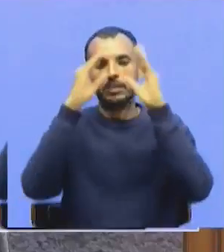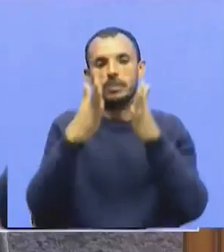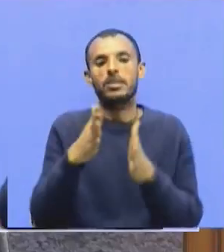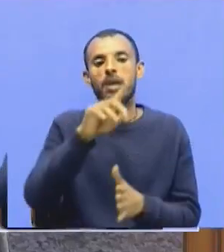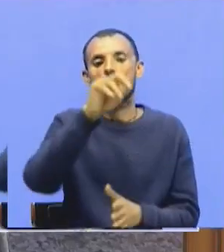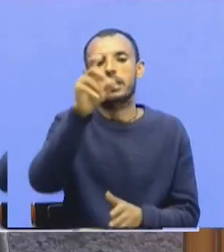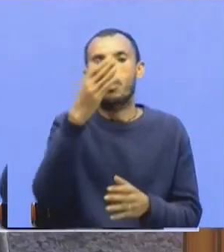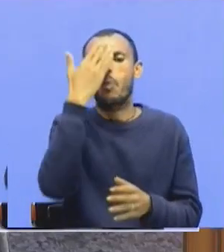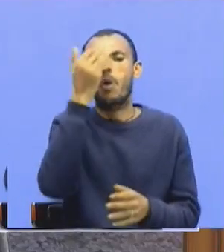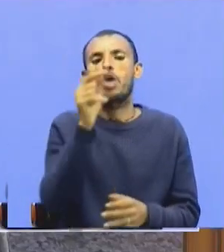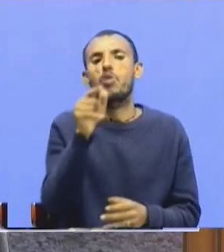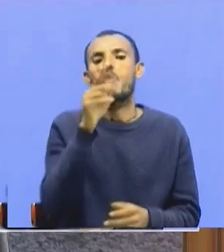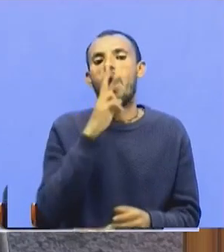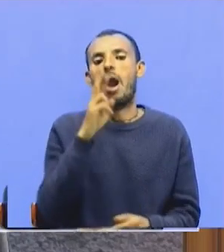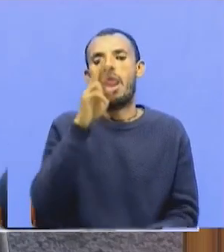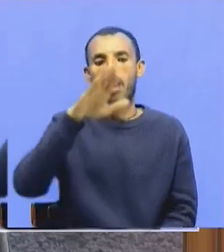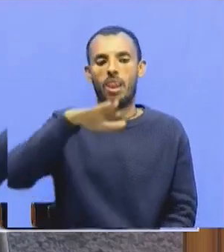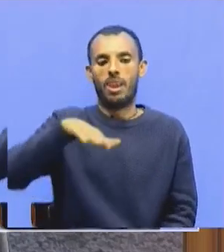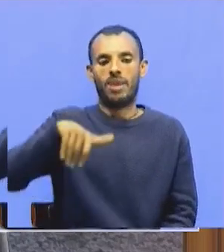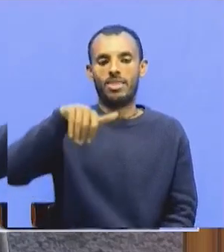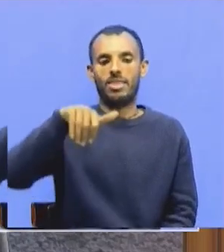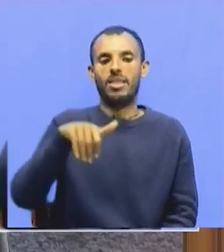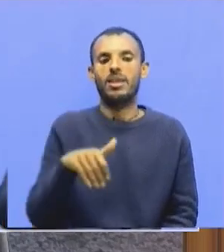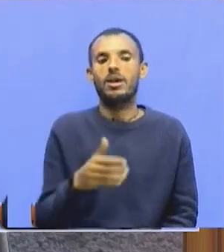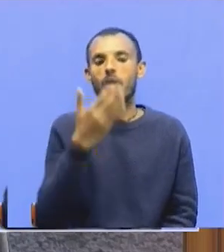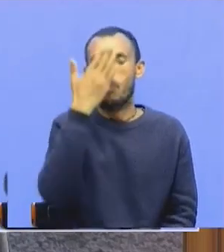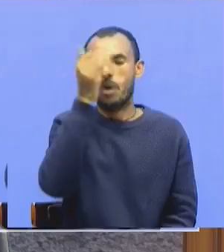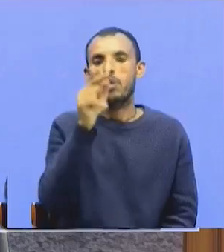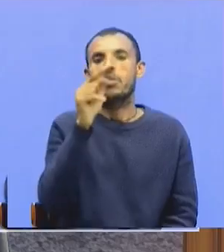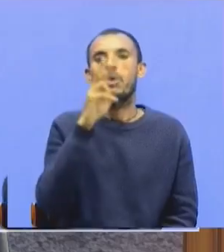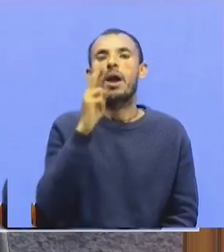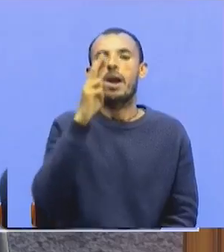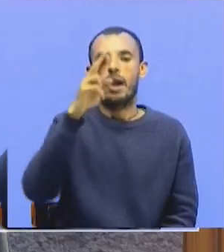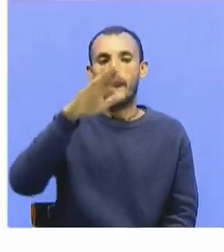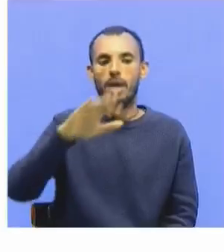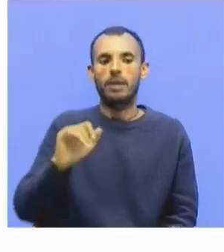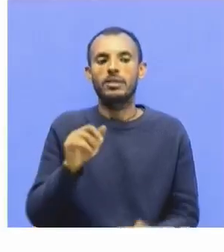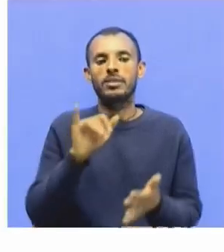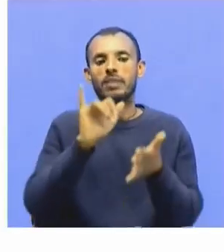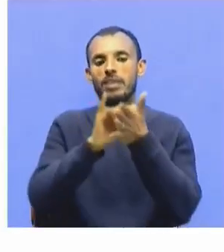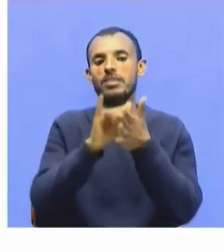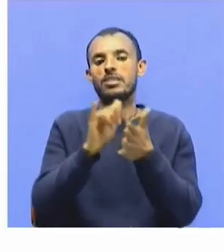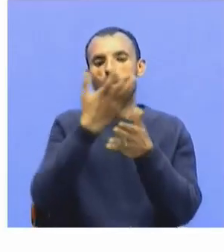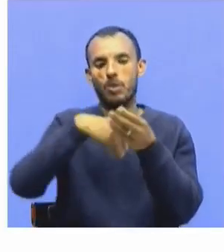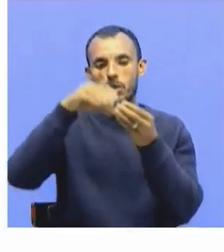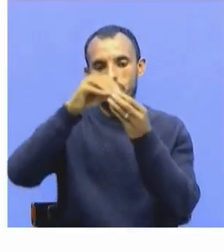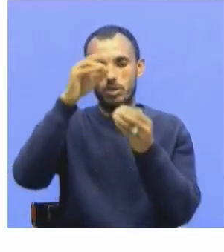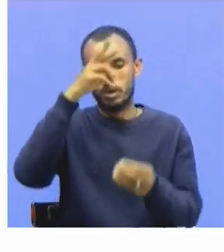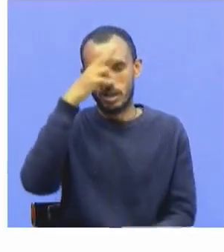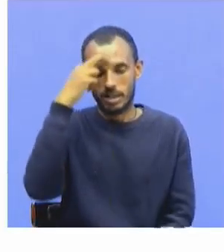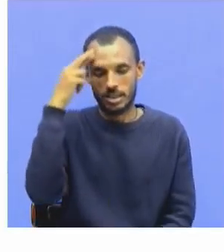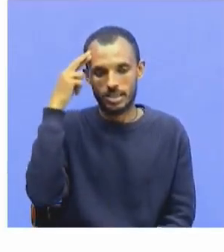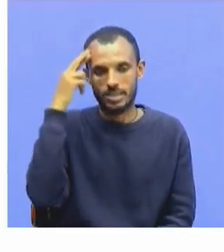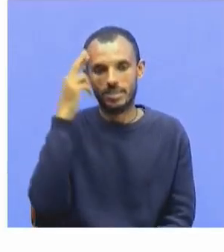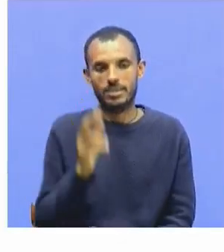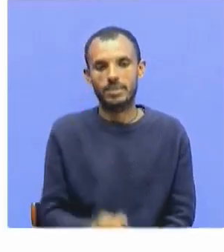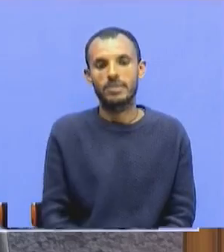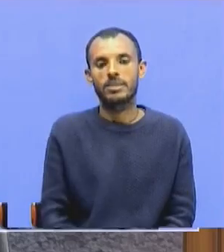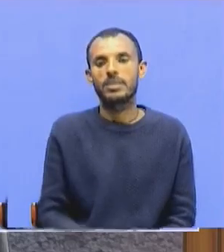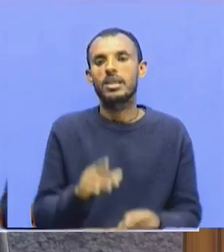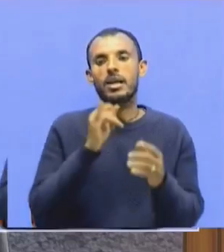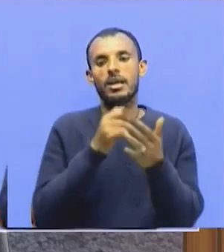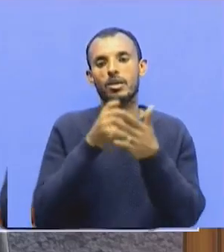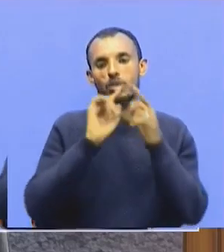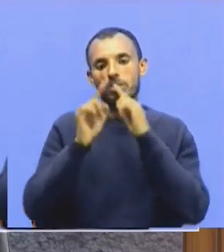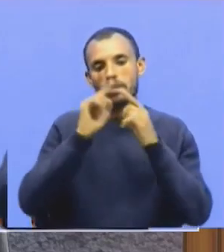why you are late. Why you are late. That is also a reason. Talks about